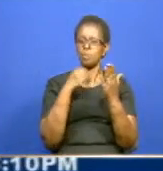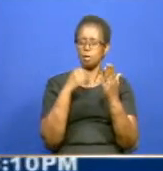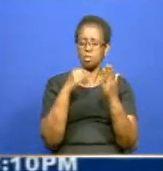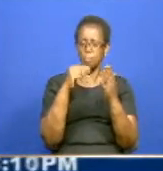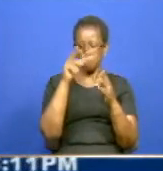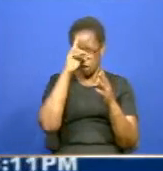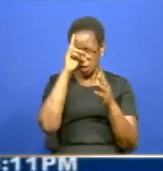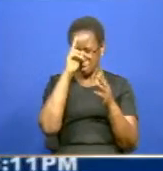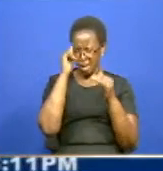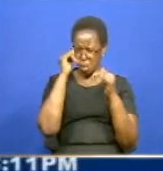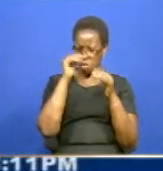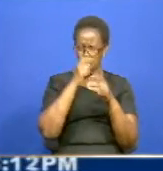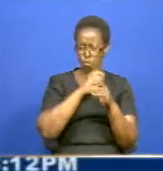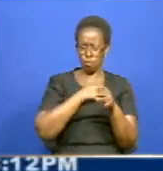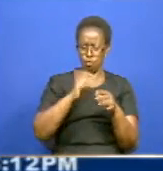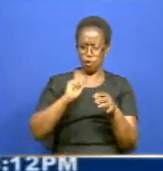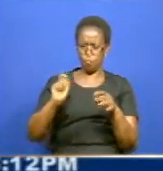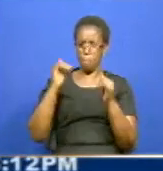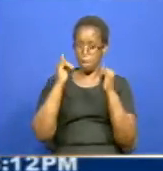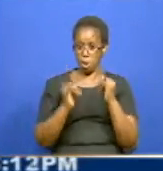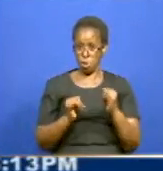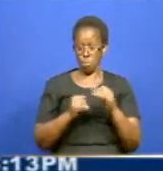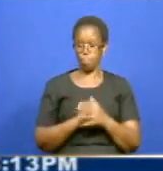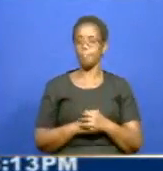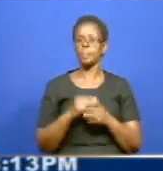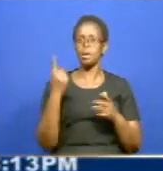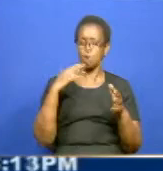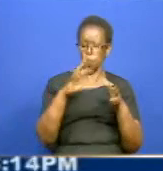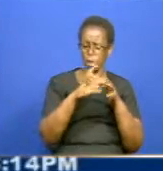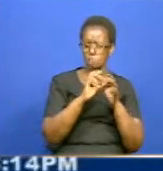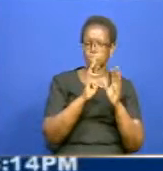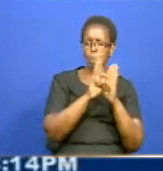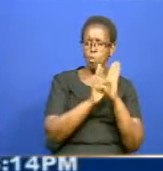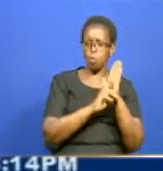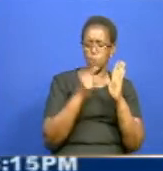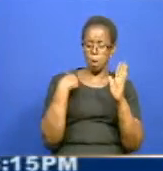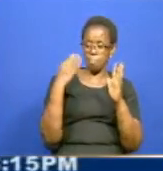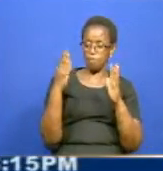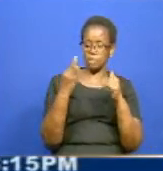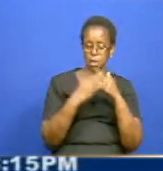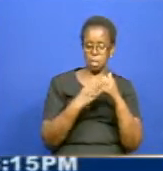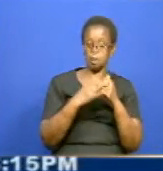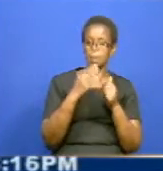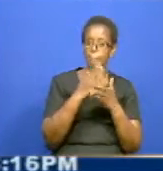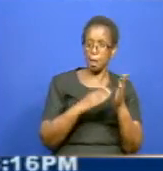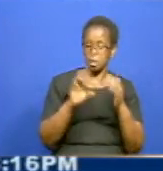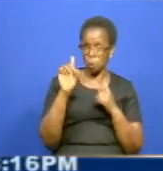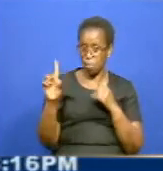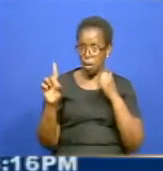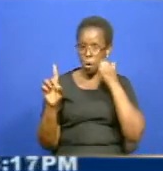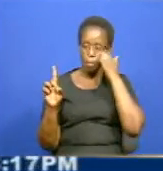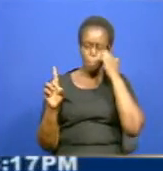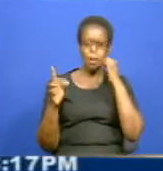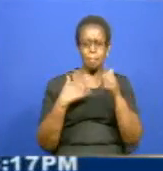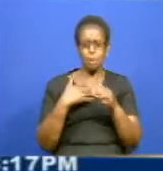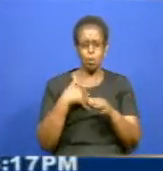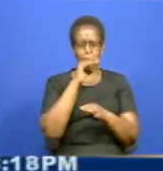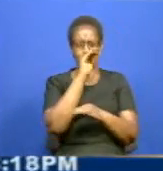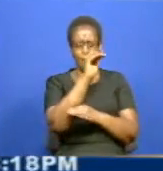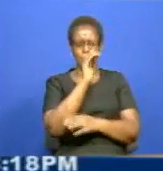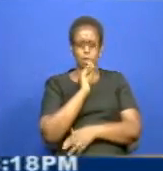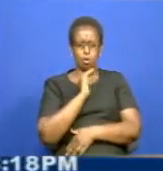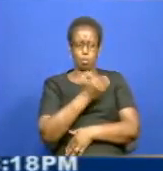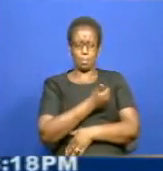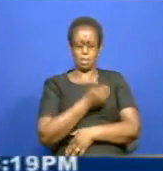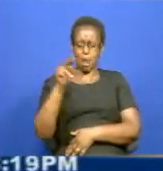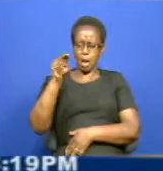Mr. Speaker, sir, pursuant to Standing Order 48.1, I rise to seek statement from the Standing Committee on National